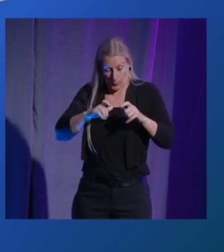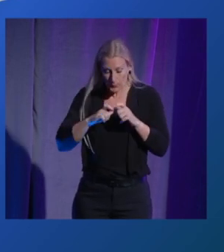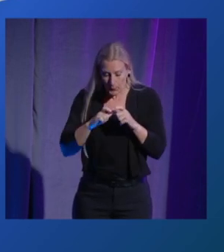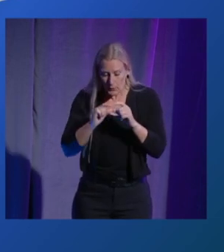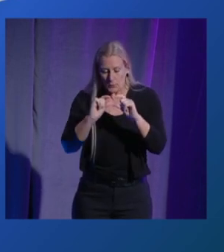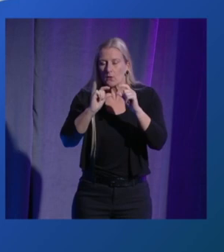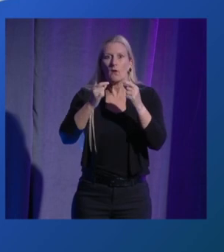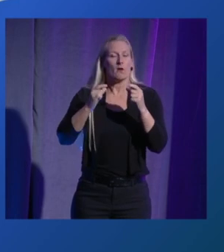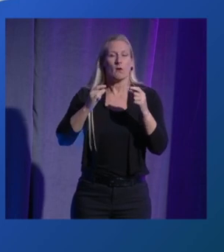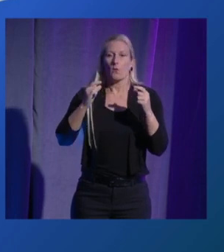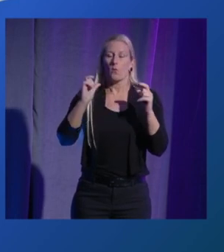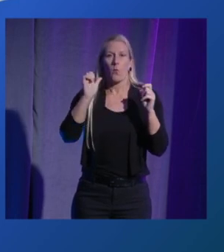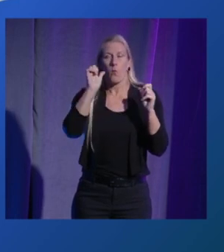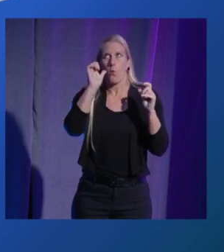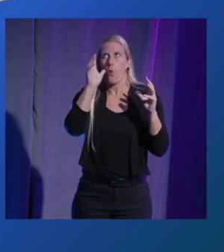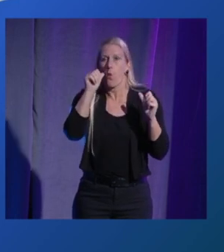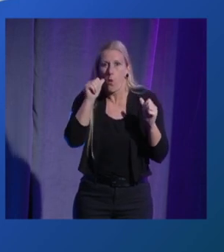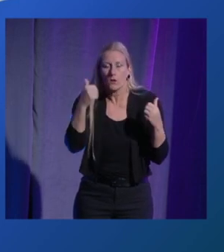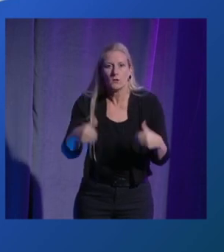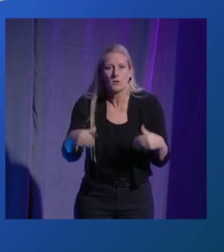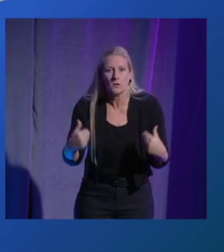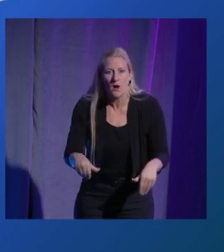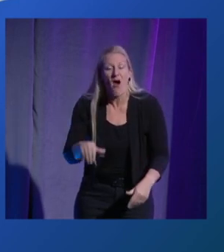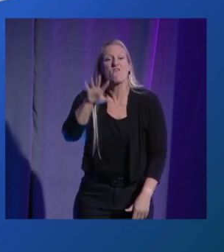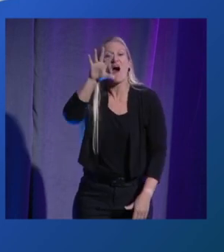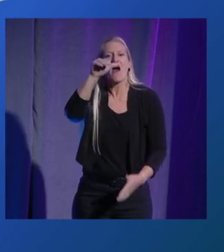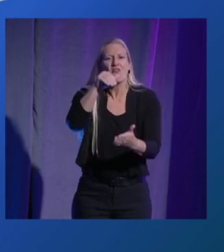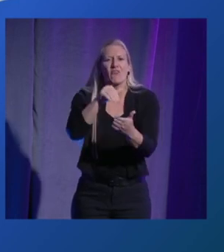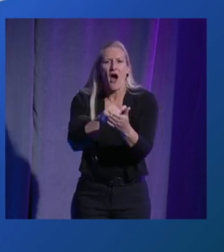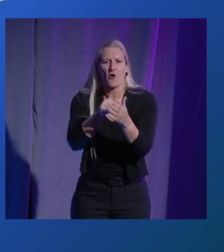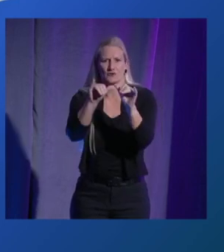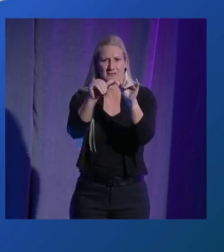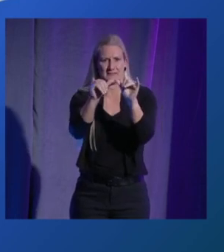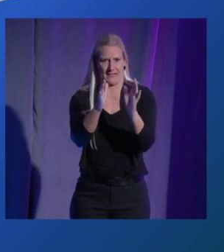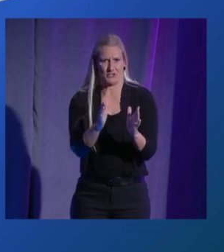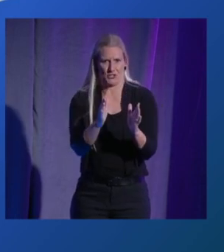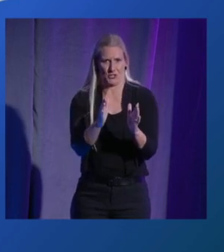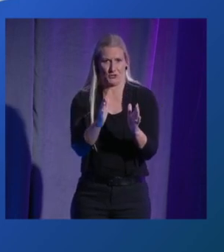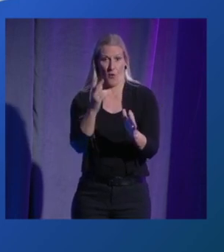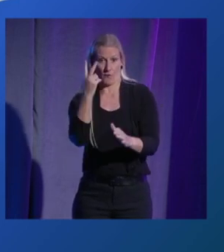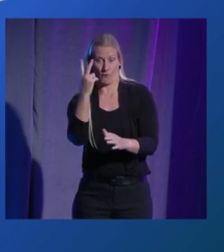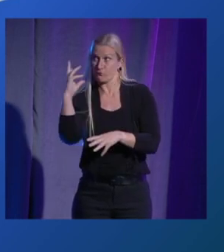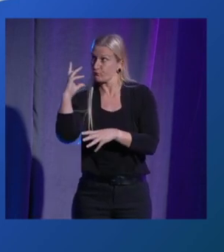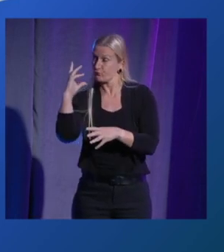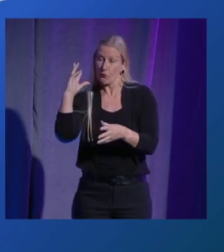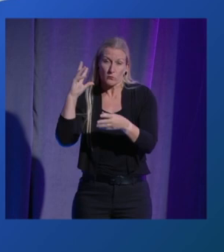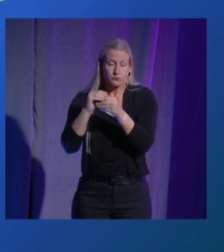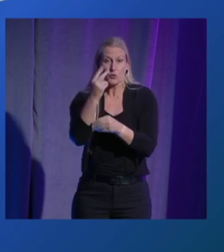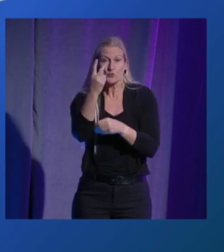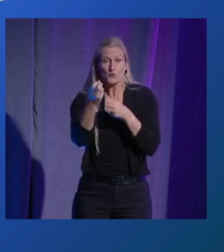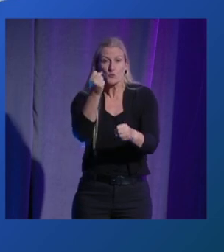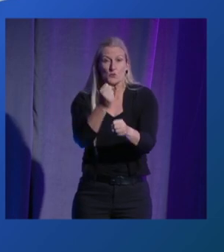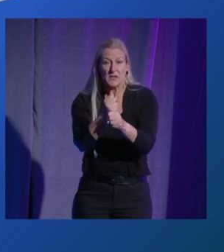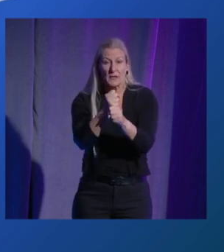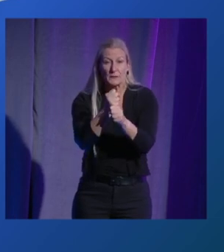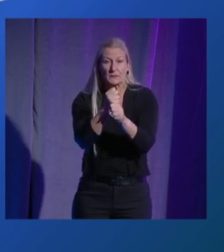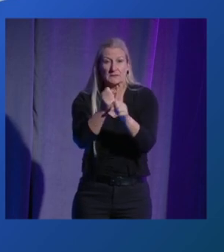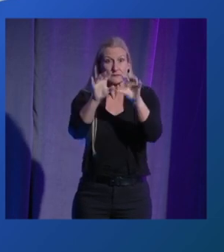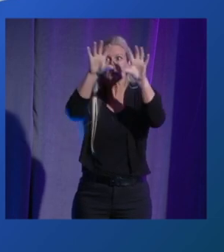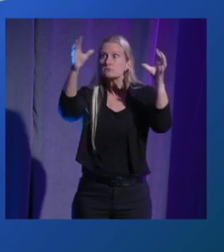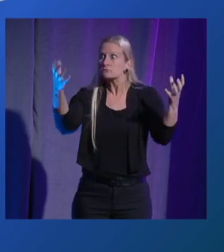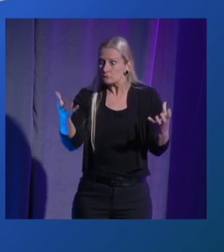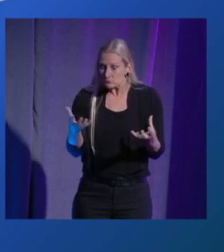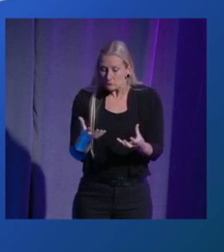in human history right 5,000 Engineers working for two years across the globe is just the normal